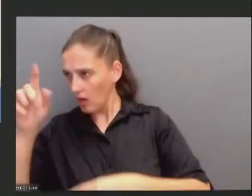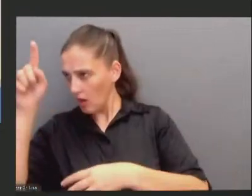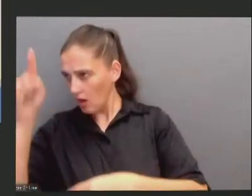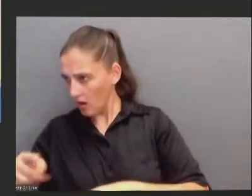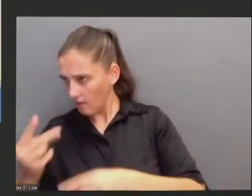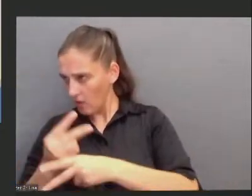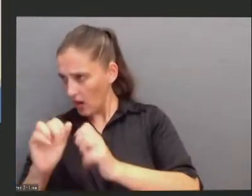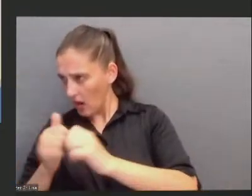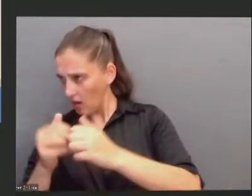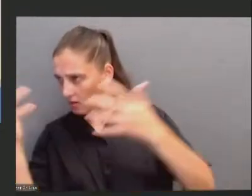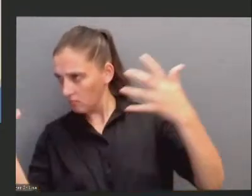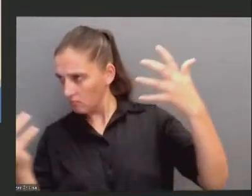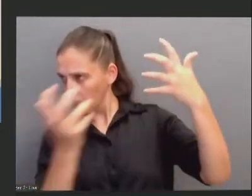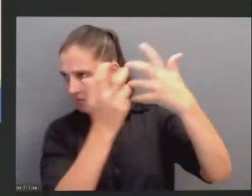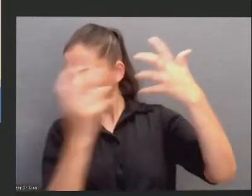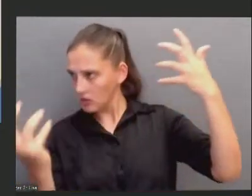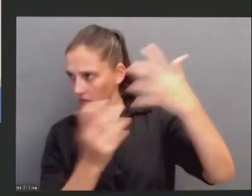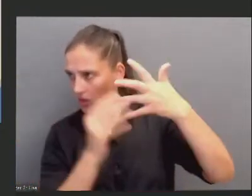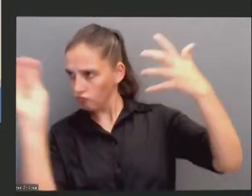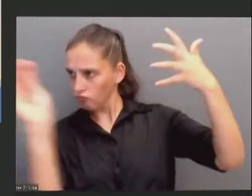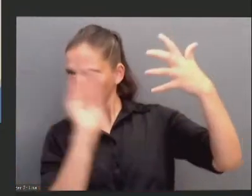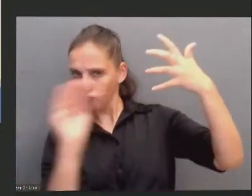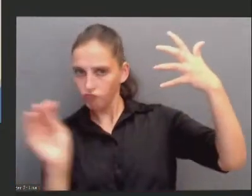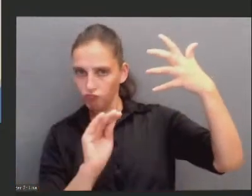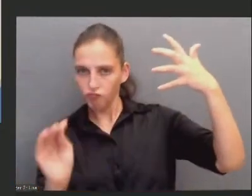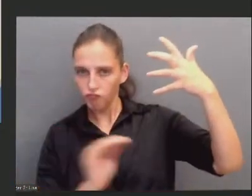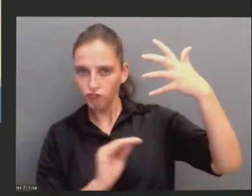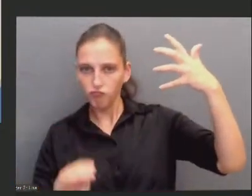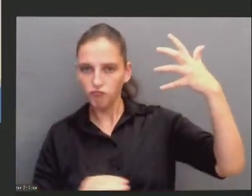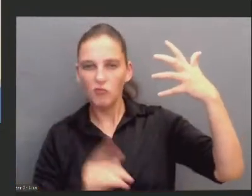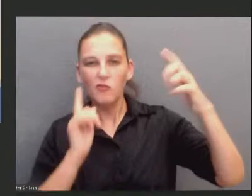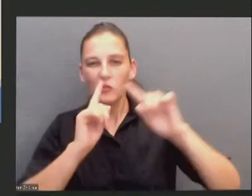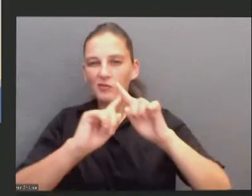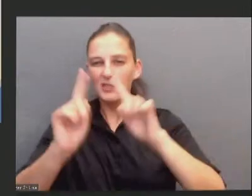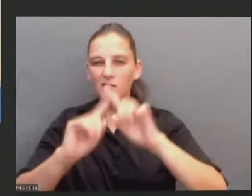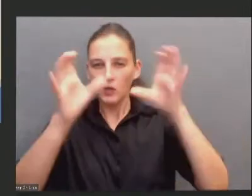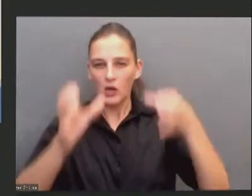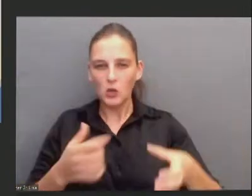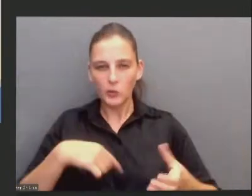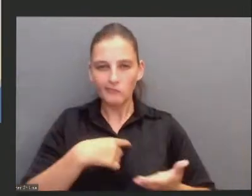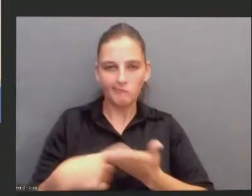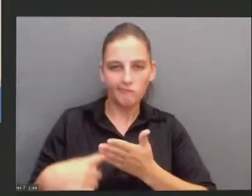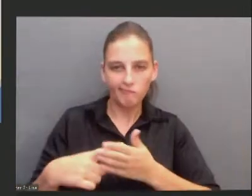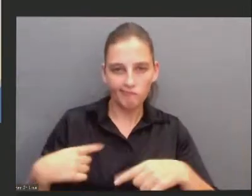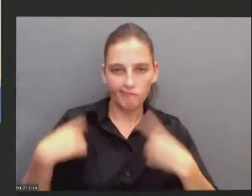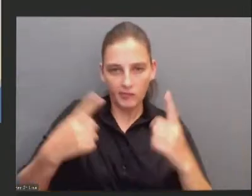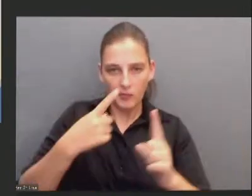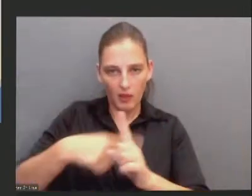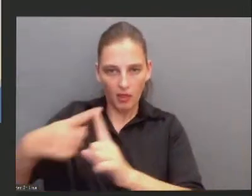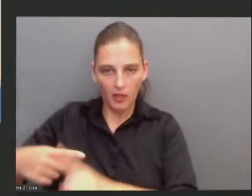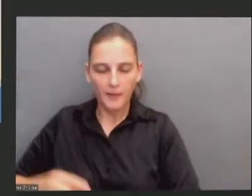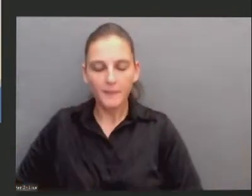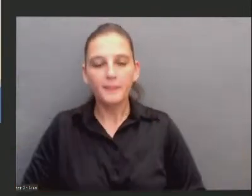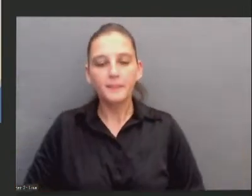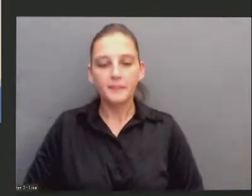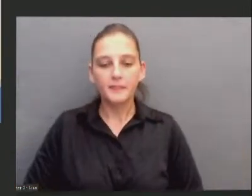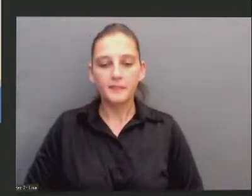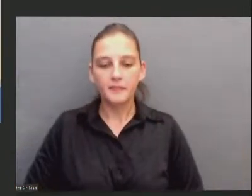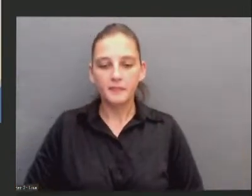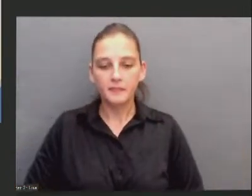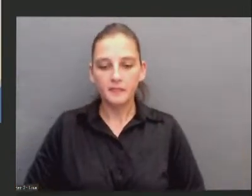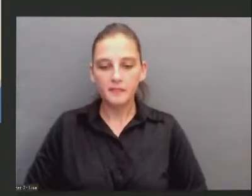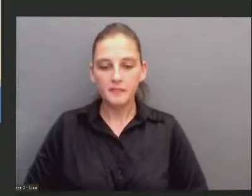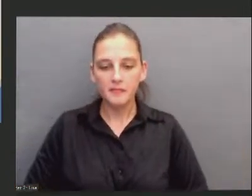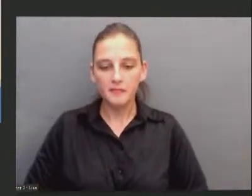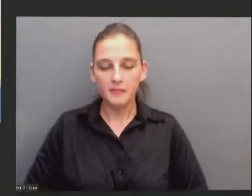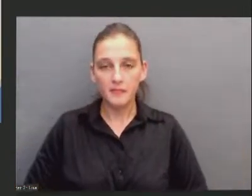our recommendations across many different categories that we've been meeting on each month? And they were all laid out well by